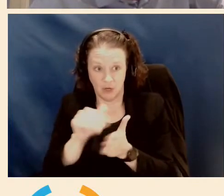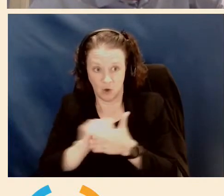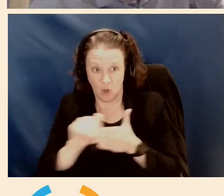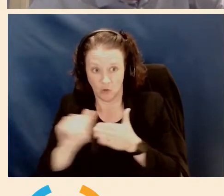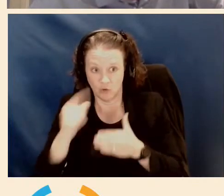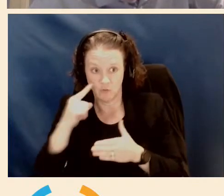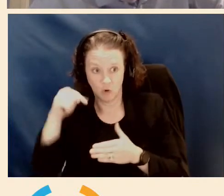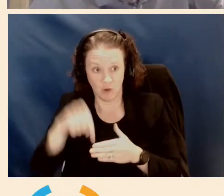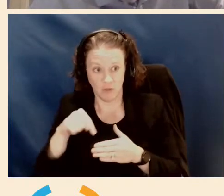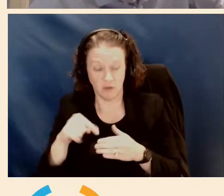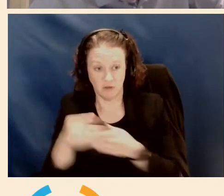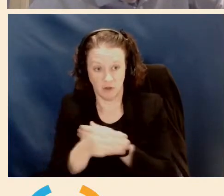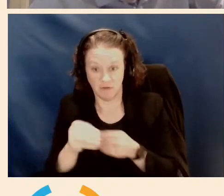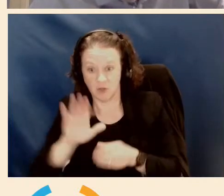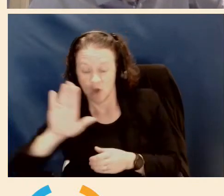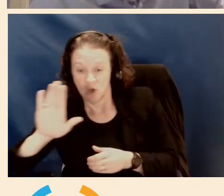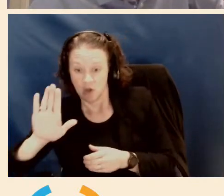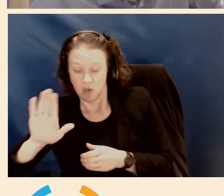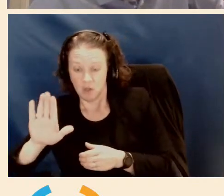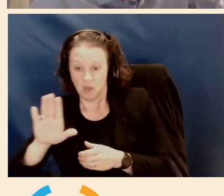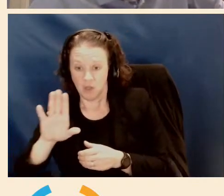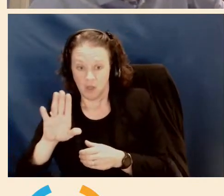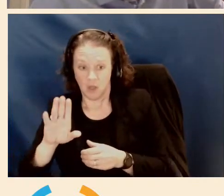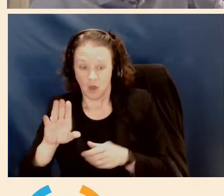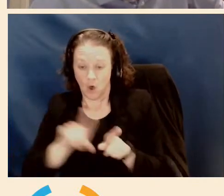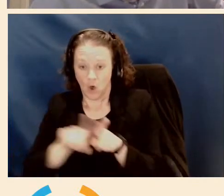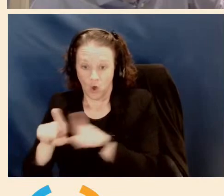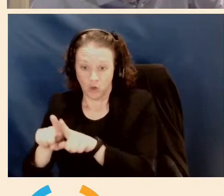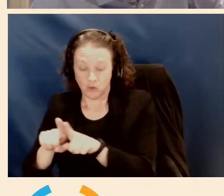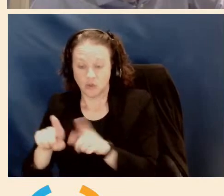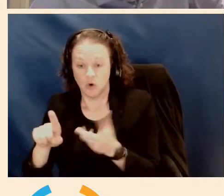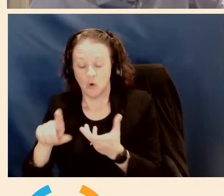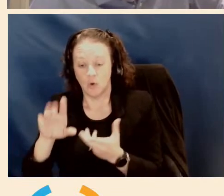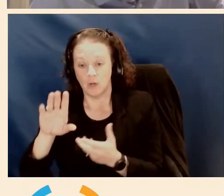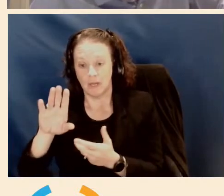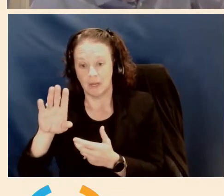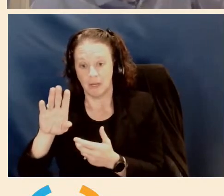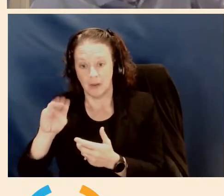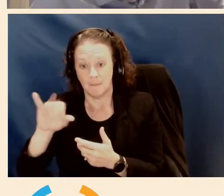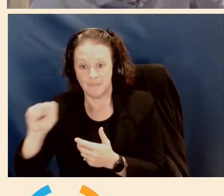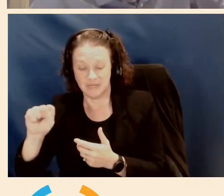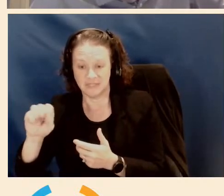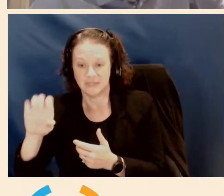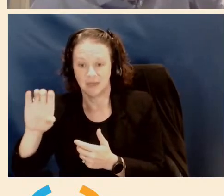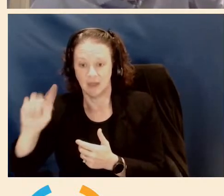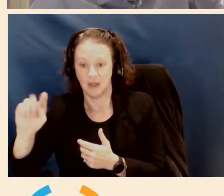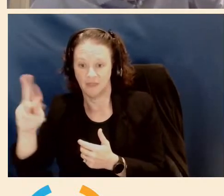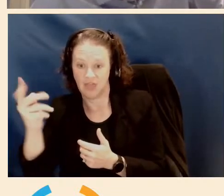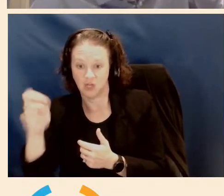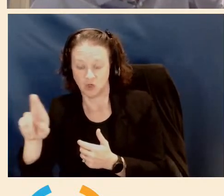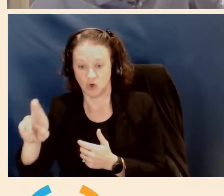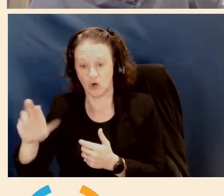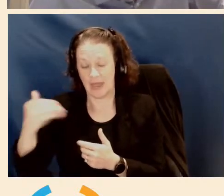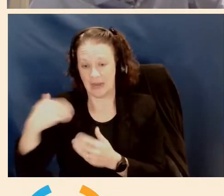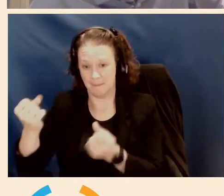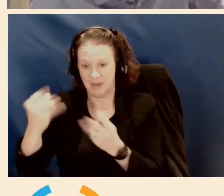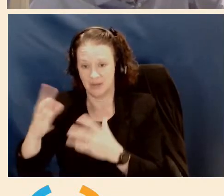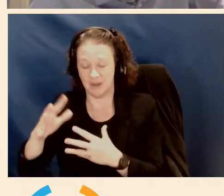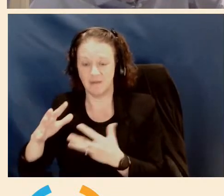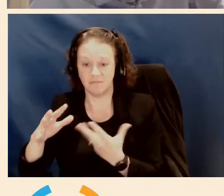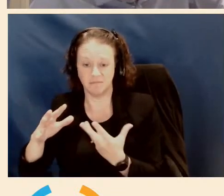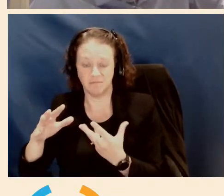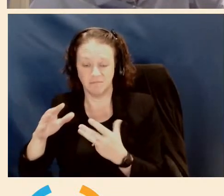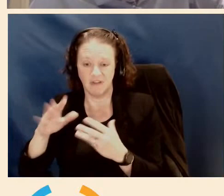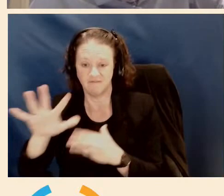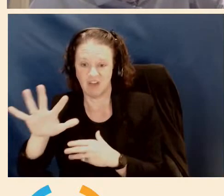contributions include multiple five-figure donations from timber companies who have a keen interest on what the Secretary of State does on the Oregon State